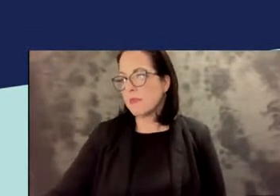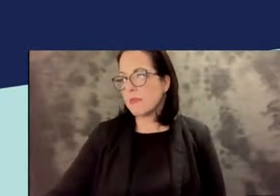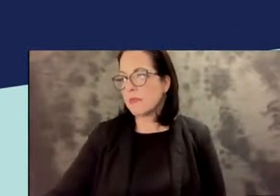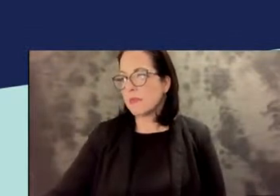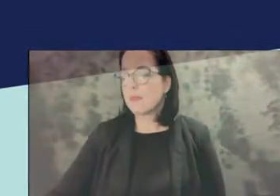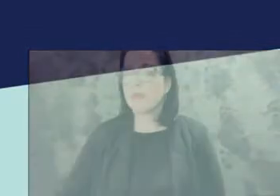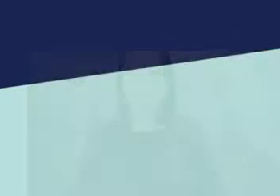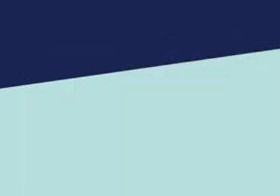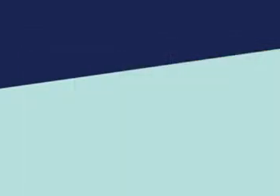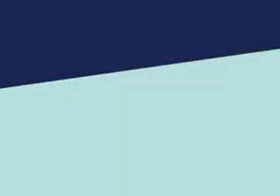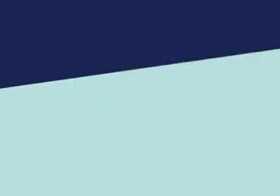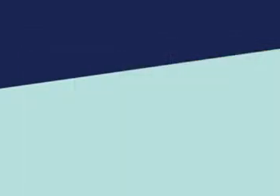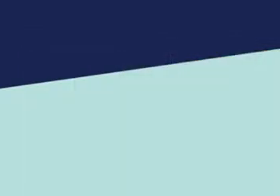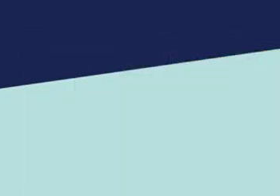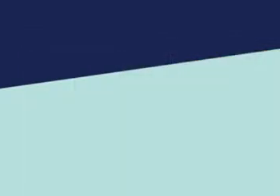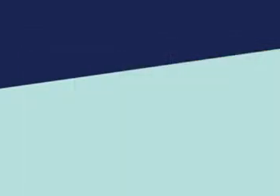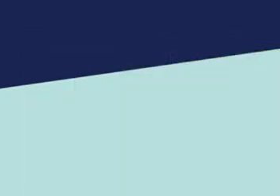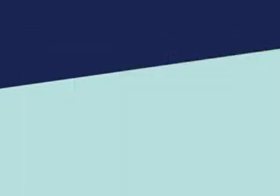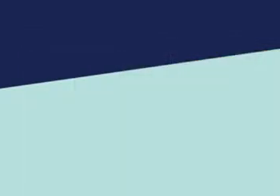Welcome back, everybody.